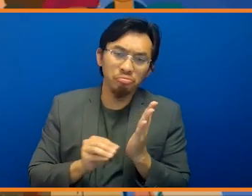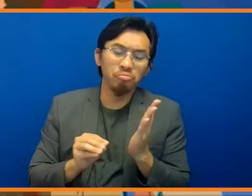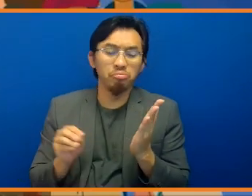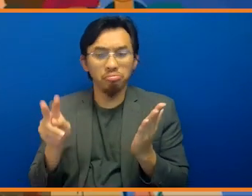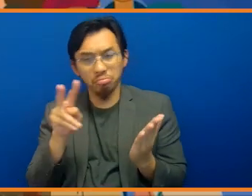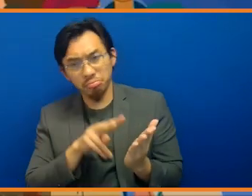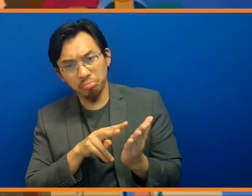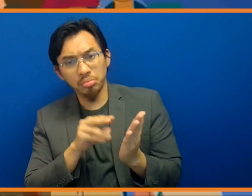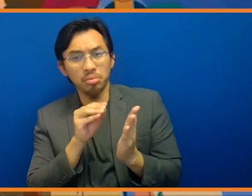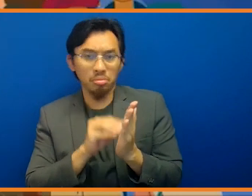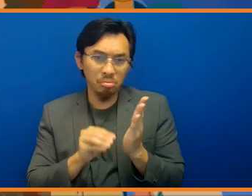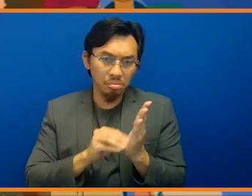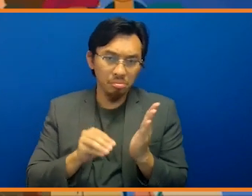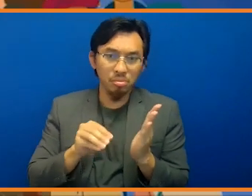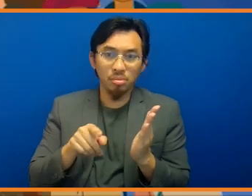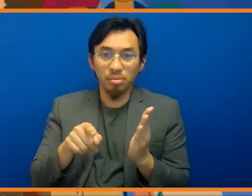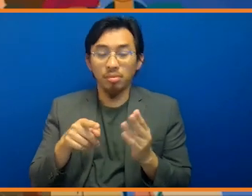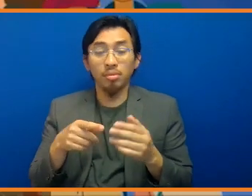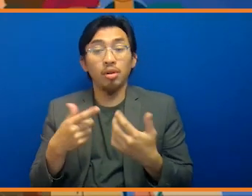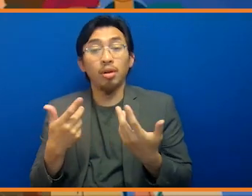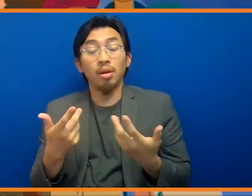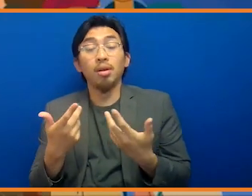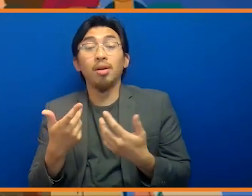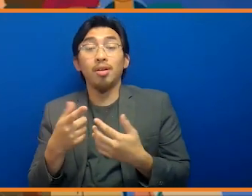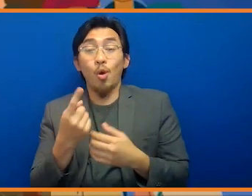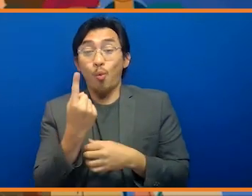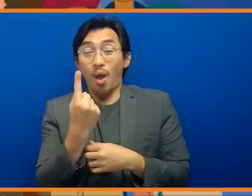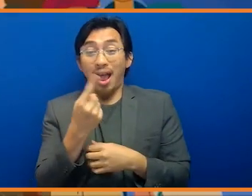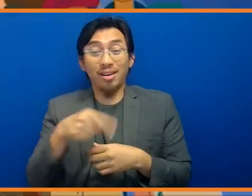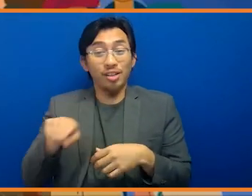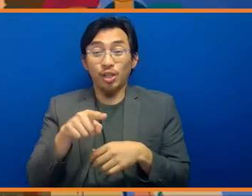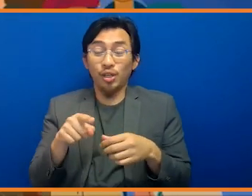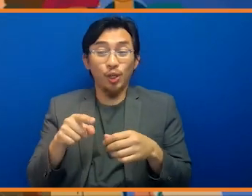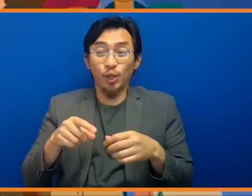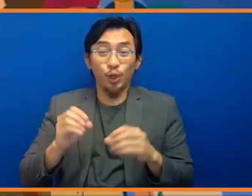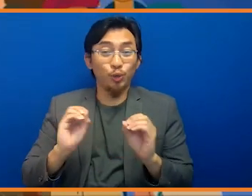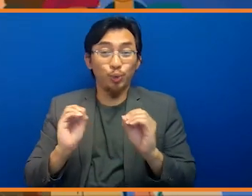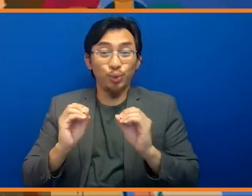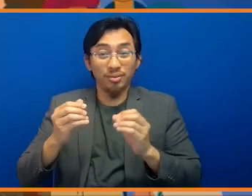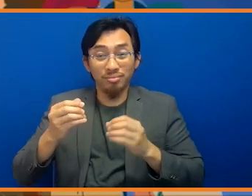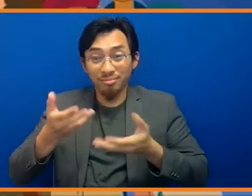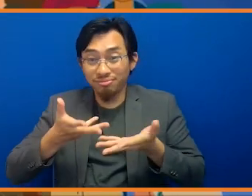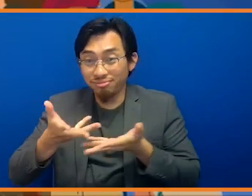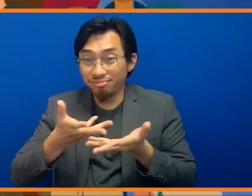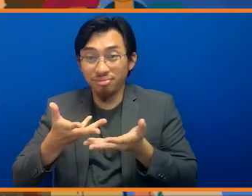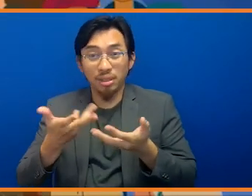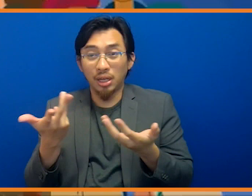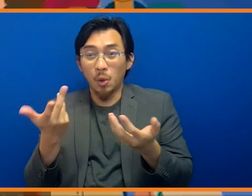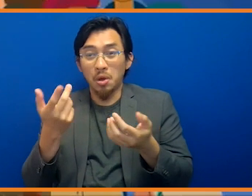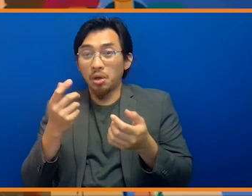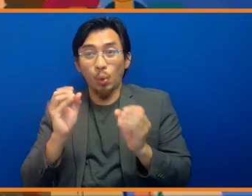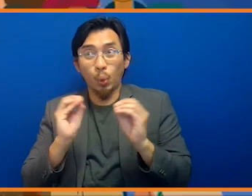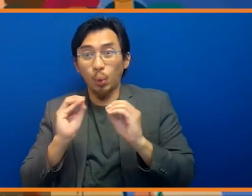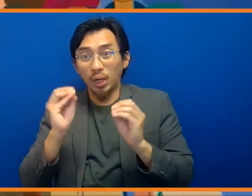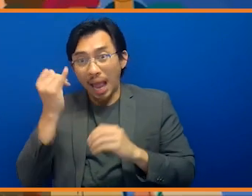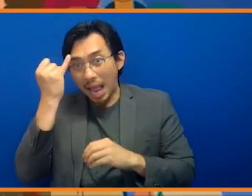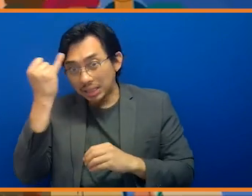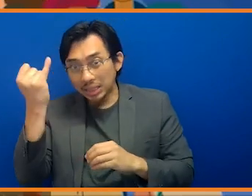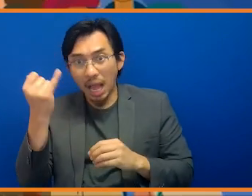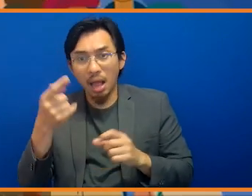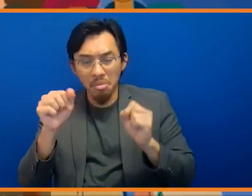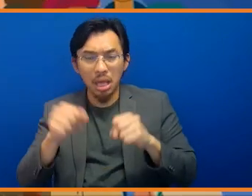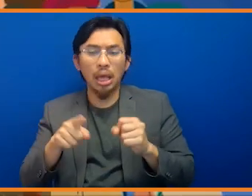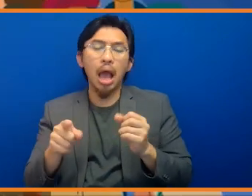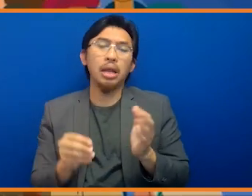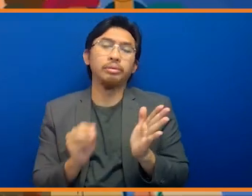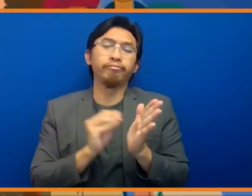write the one that you haven't have the discussion, or you still have no idea about it, and you can just